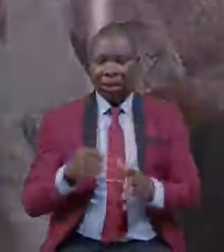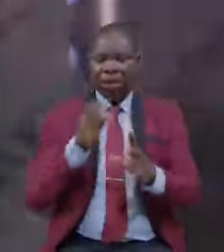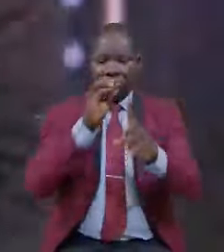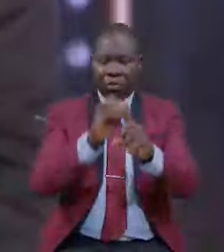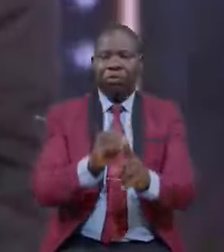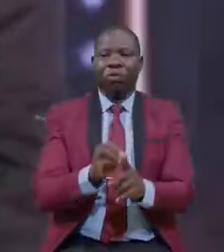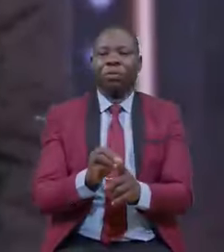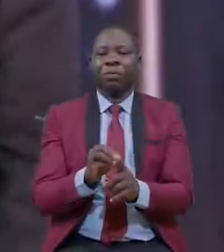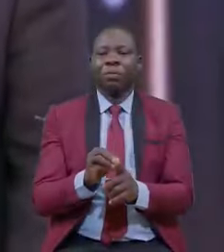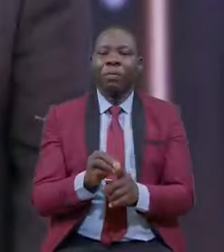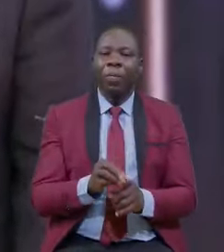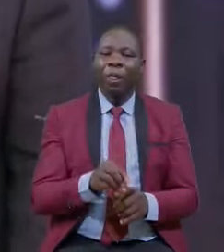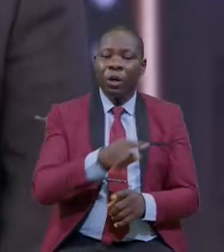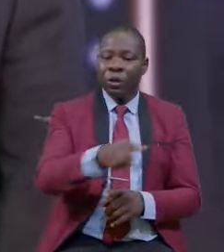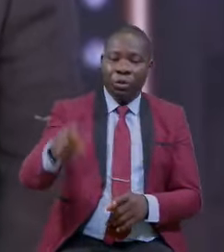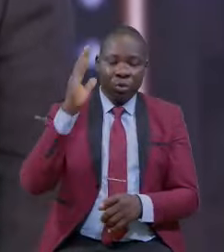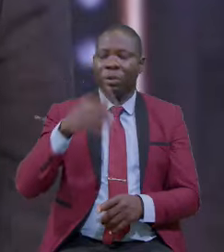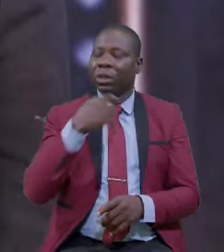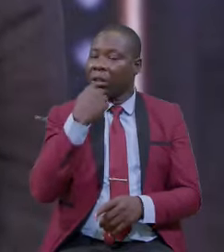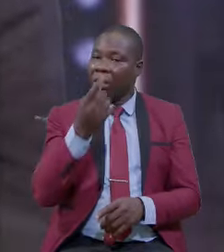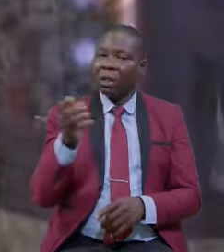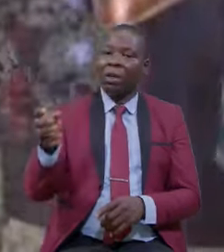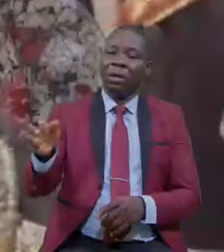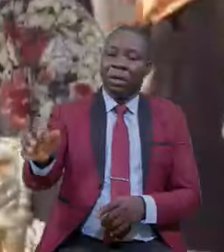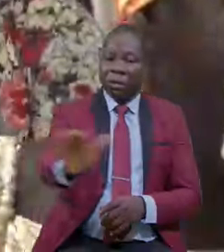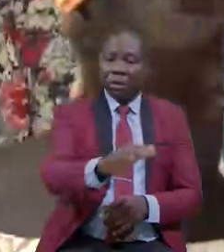You tell them, they will obey. Amen.